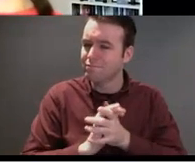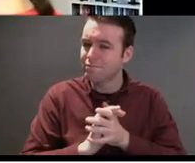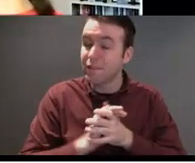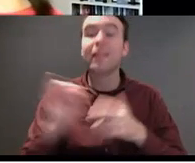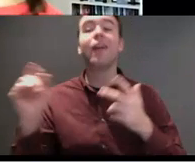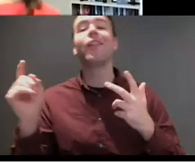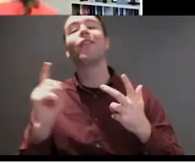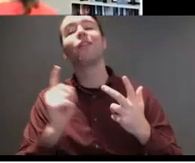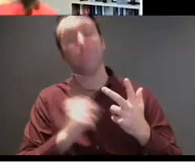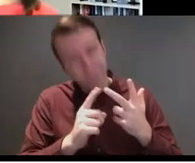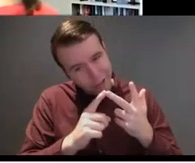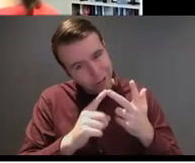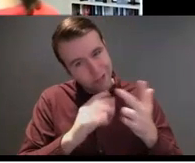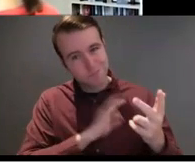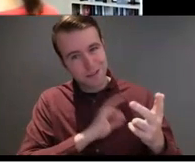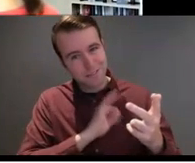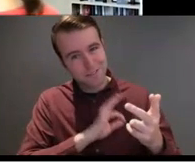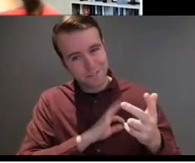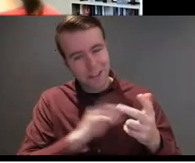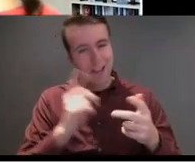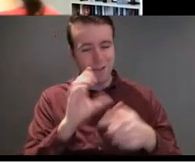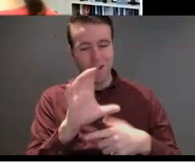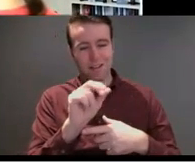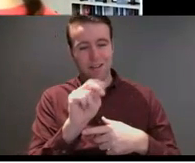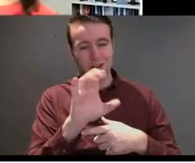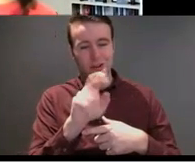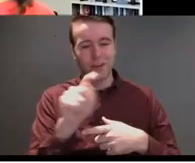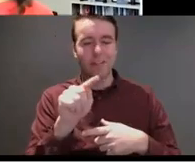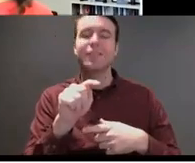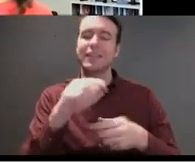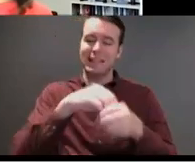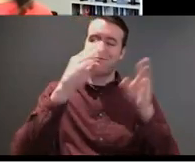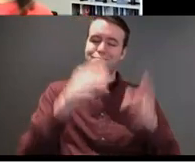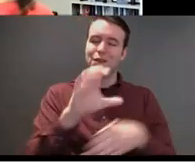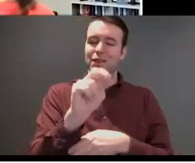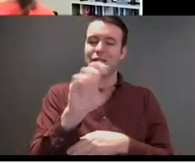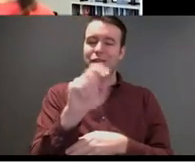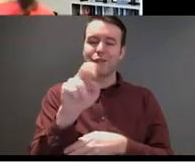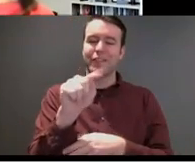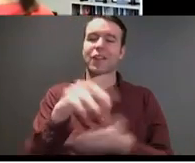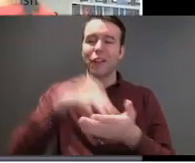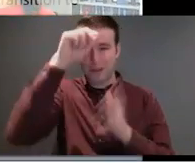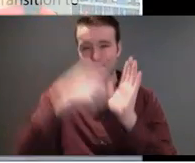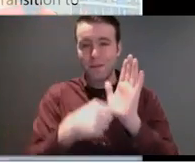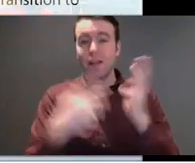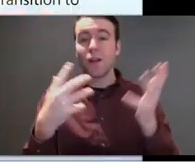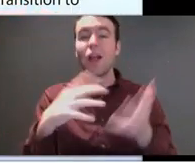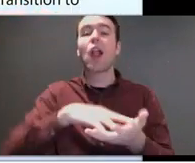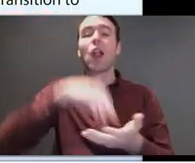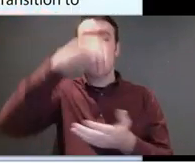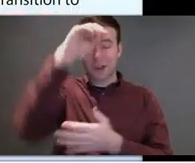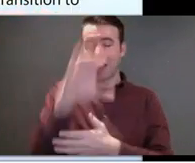third benefit to the concurrent or the in-person concurrent learning model is learning